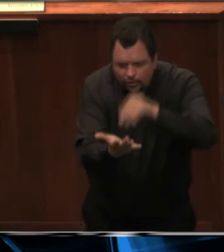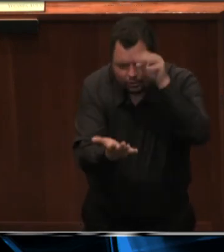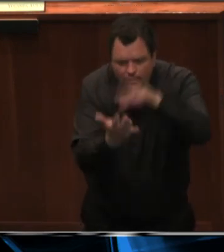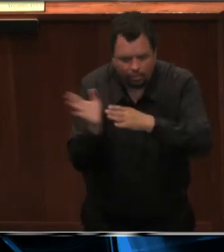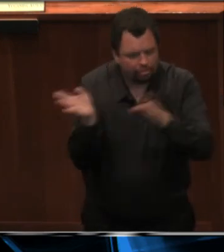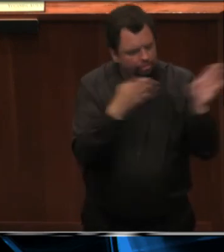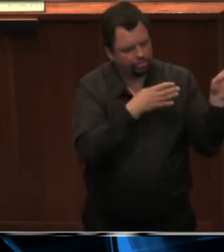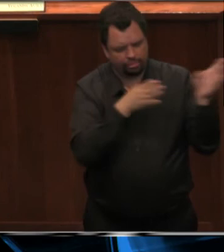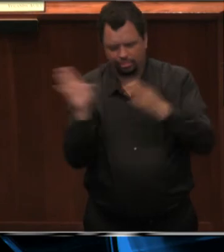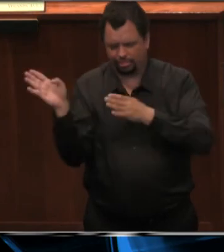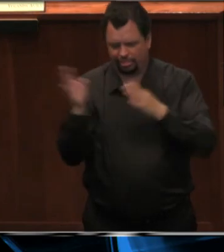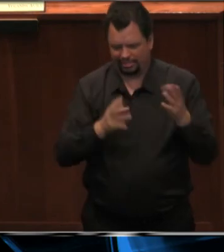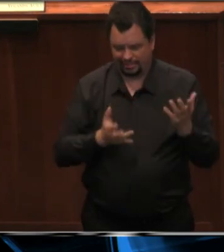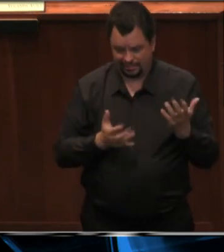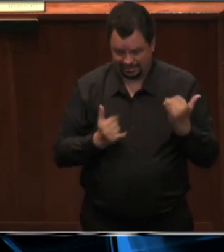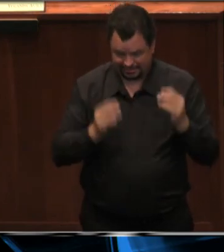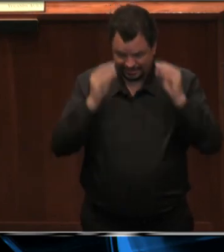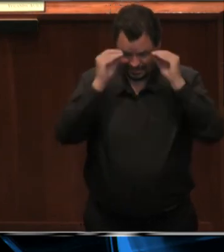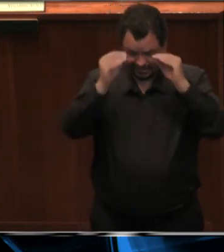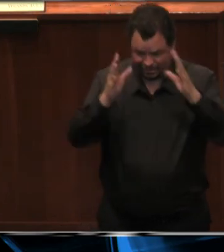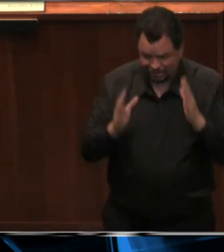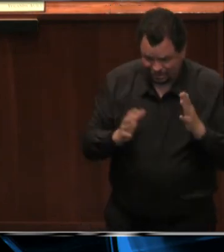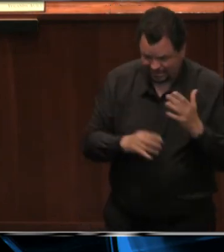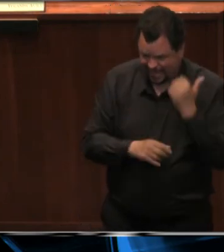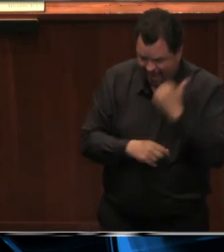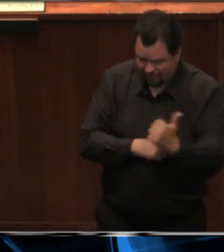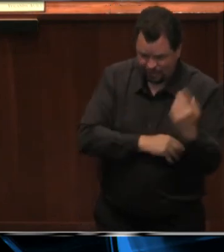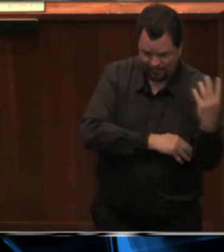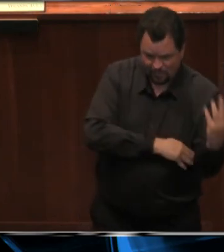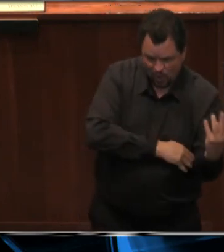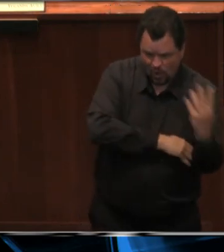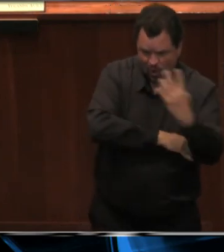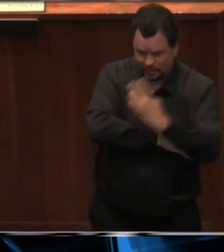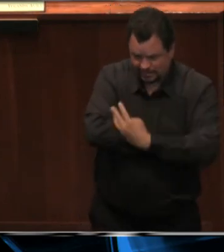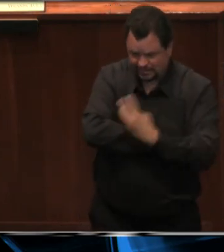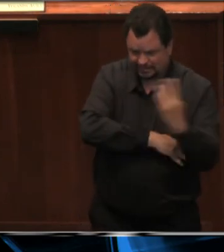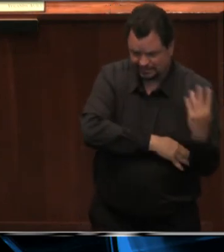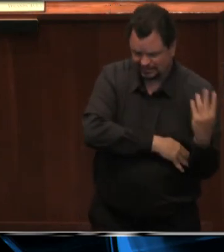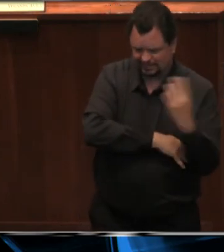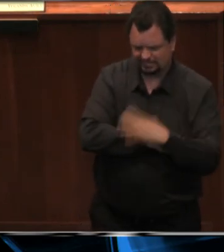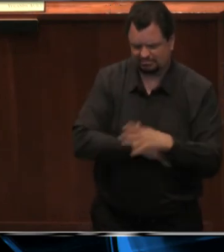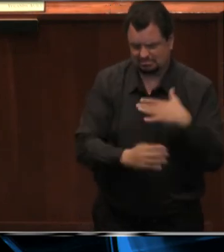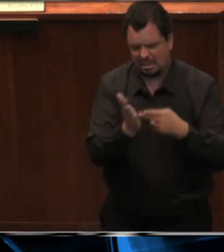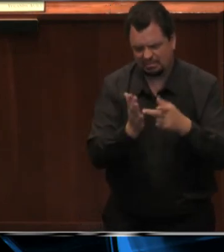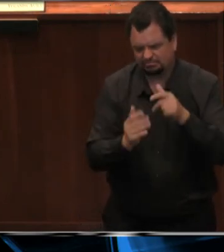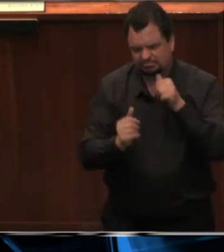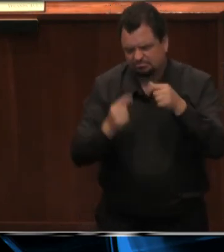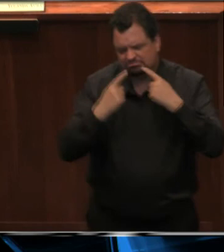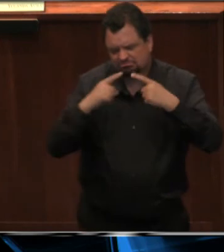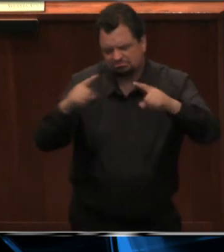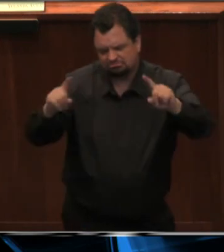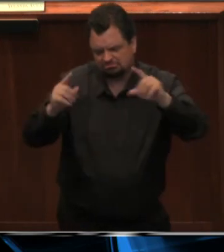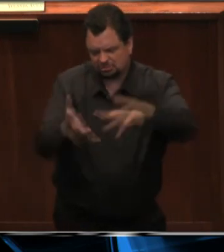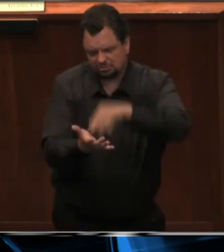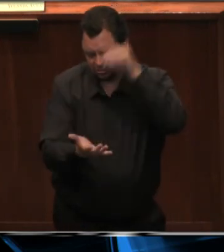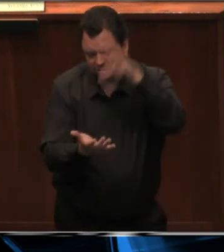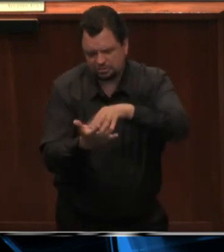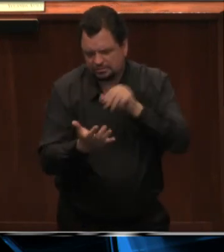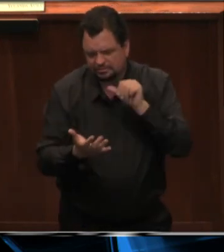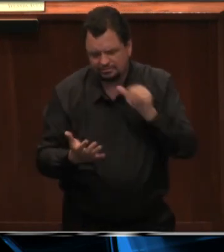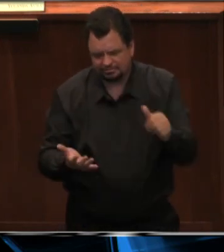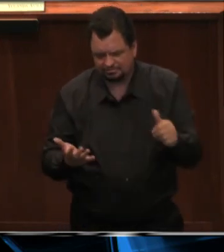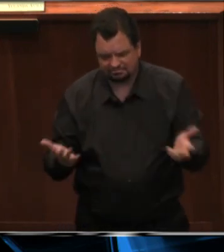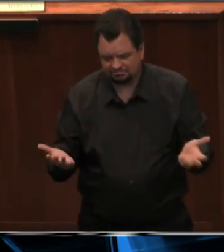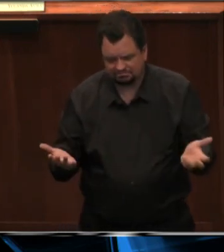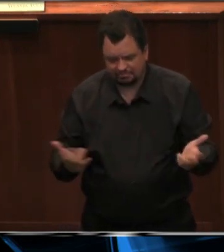every 4 days, is just impossible. And so for the safety of myself, my students, my colleagues, and my children,